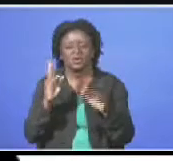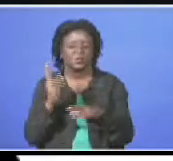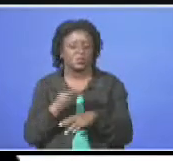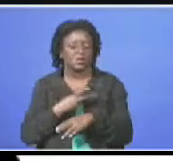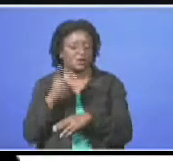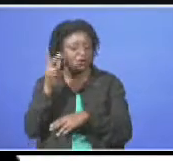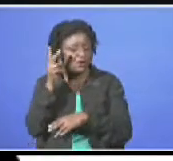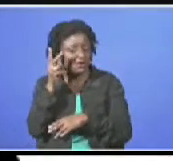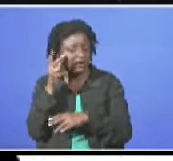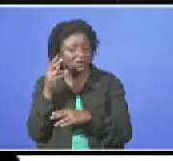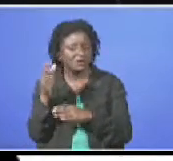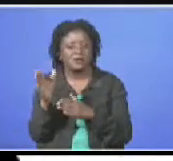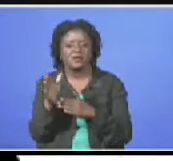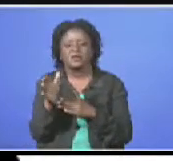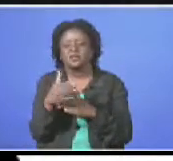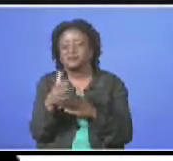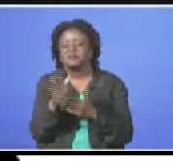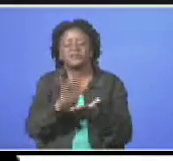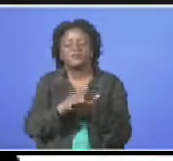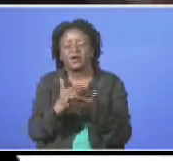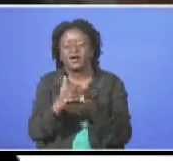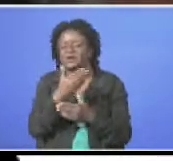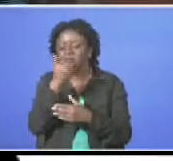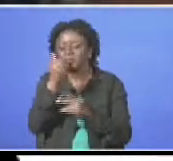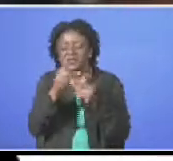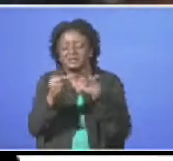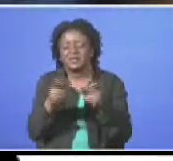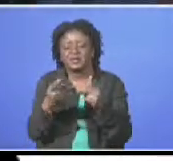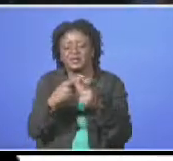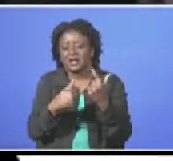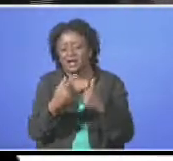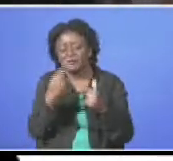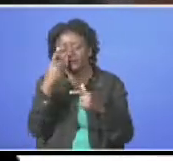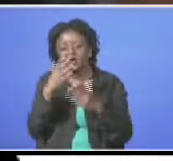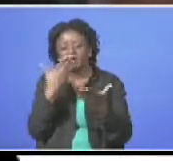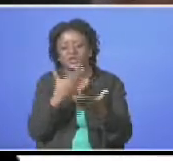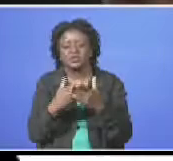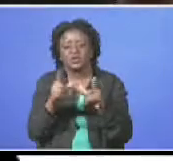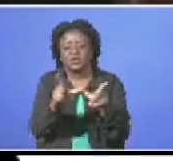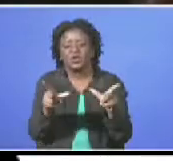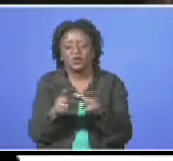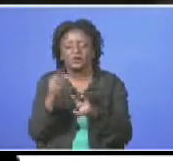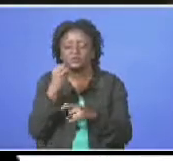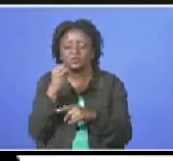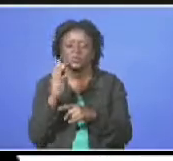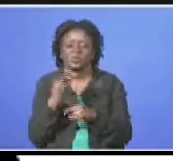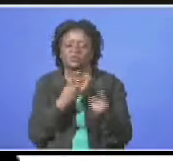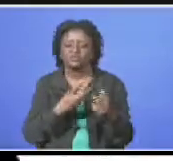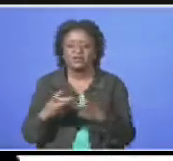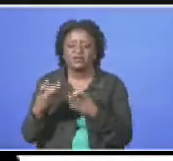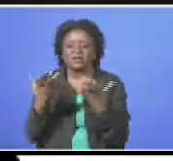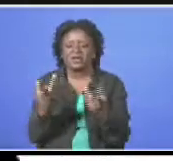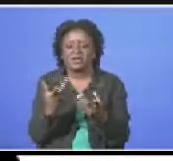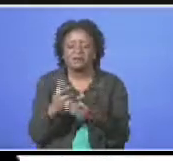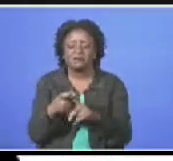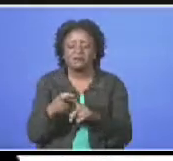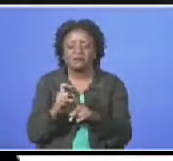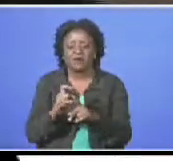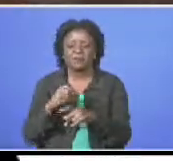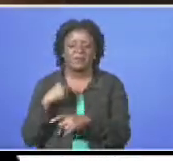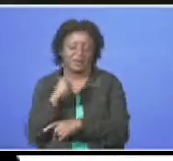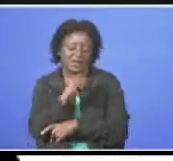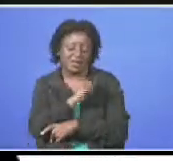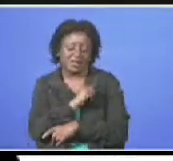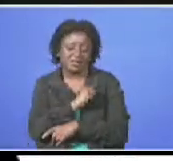to come for good local food. So we traveled over here from Atlantis and just checking out kind